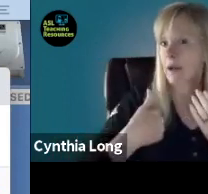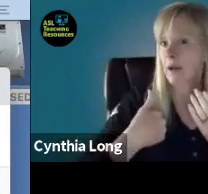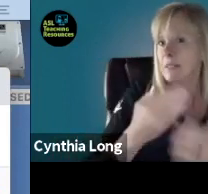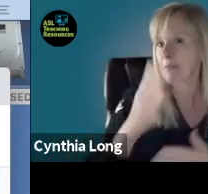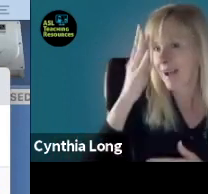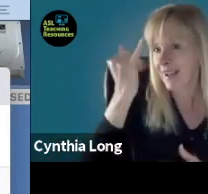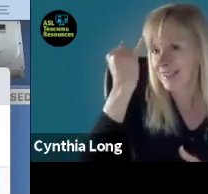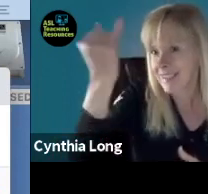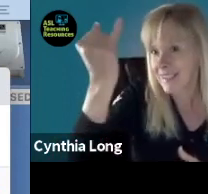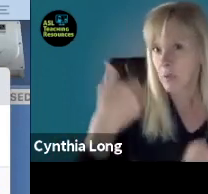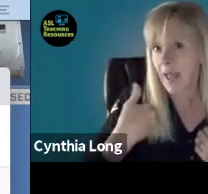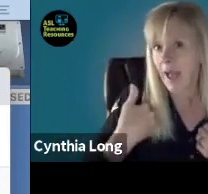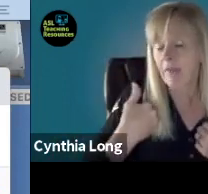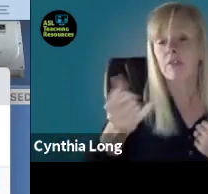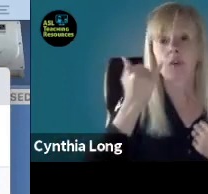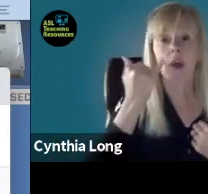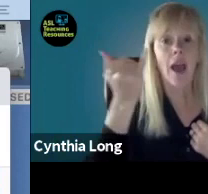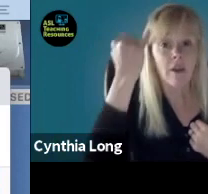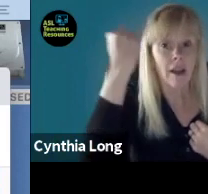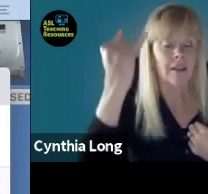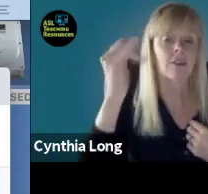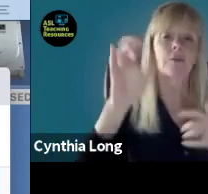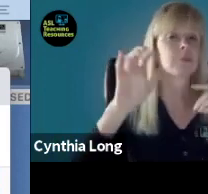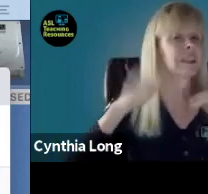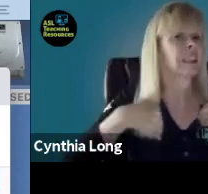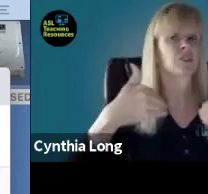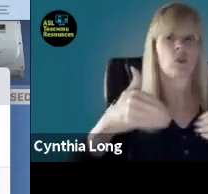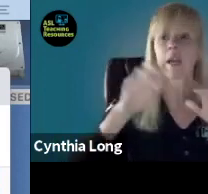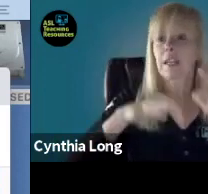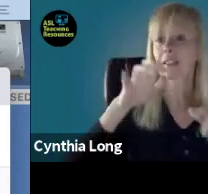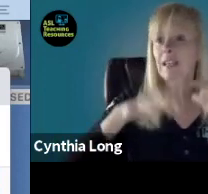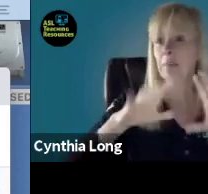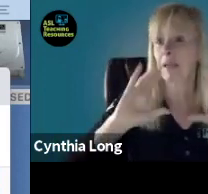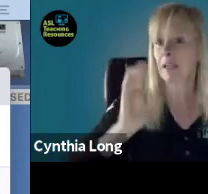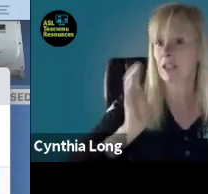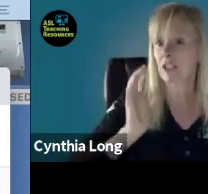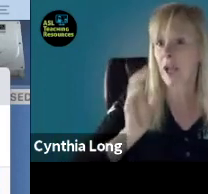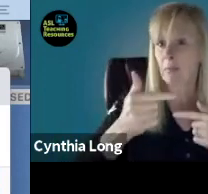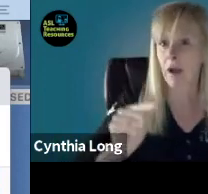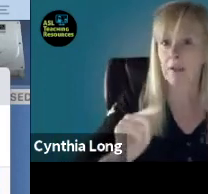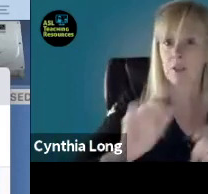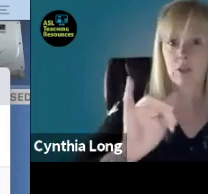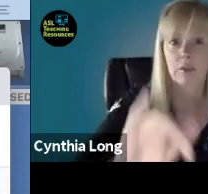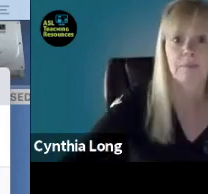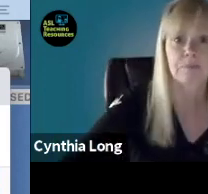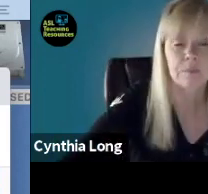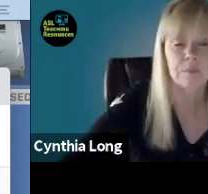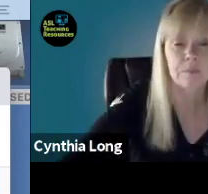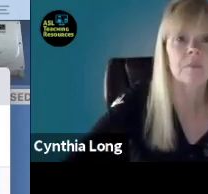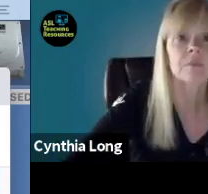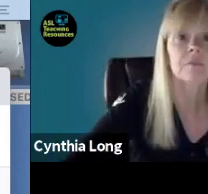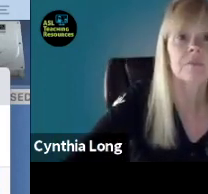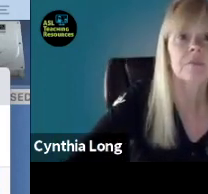learning, some ideas we have. If you have ideas, please go ahead and type it in the chat box too.